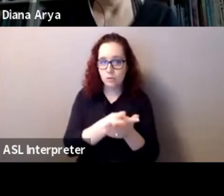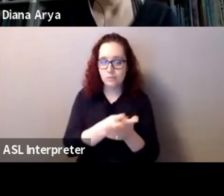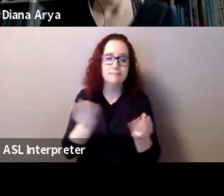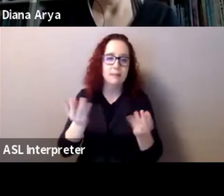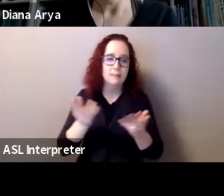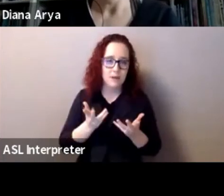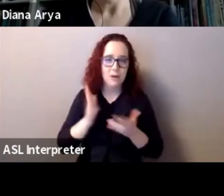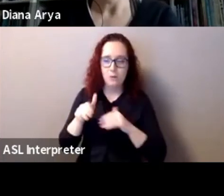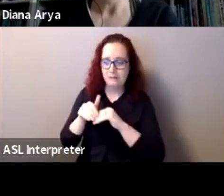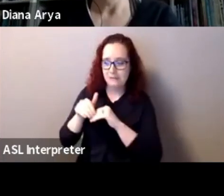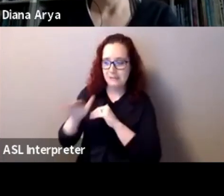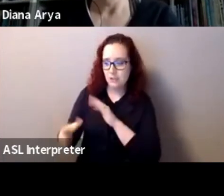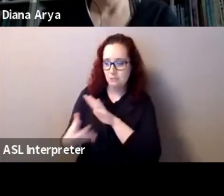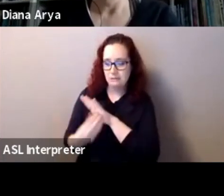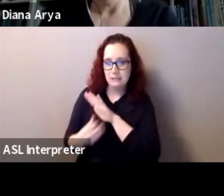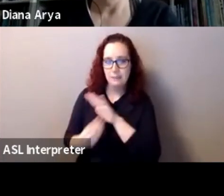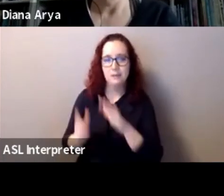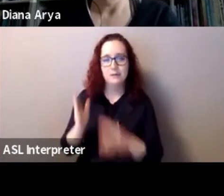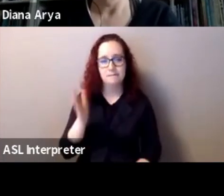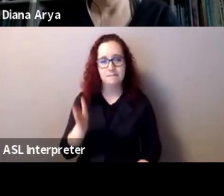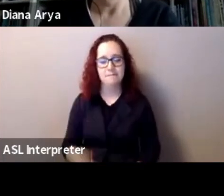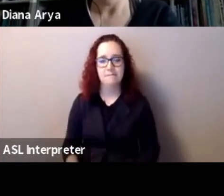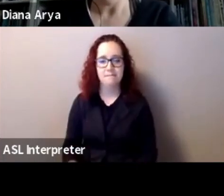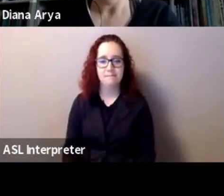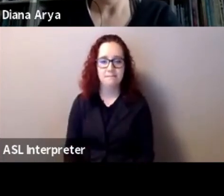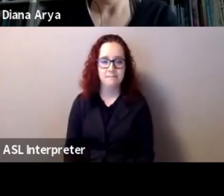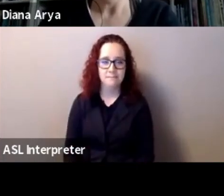know and I can send you a copy of that document as well.